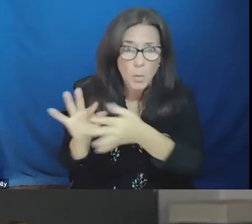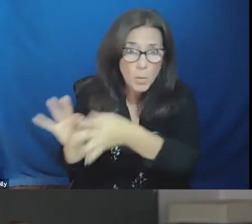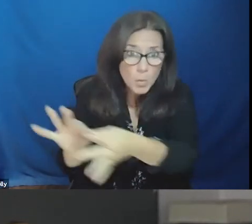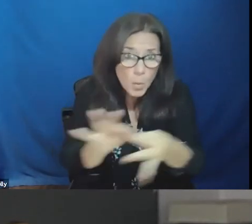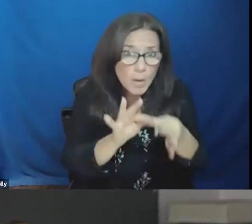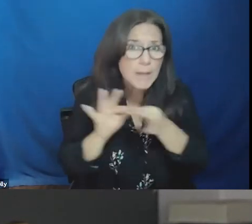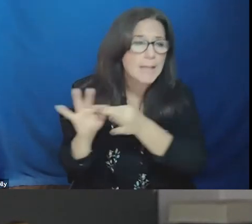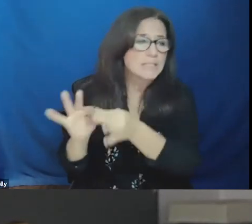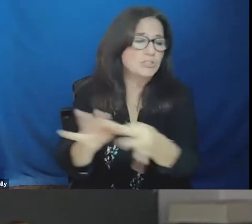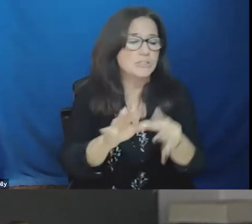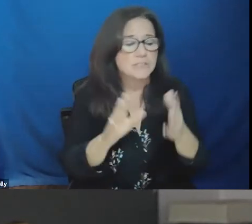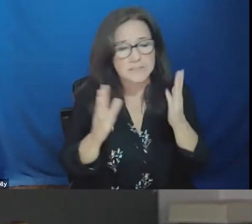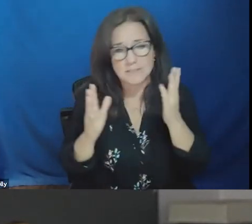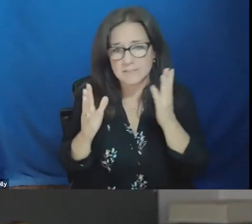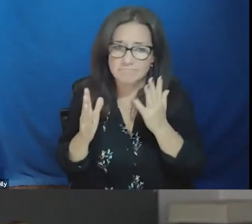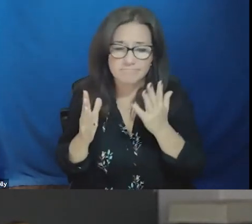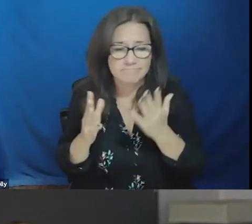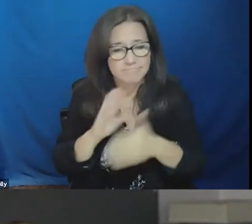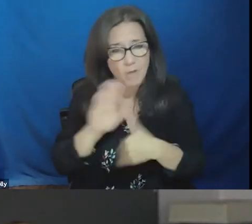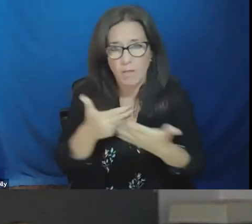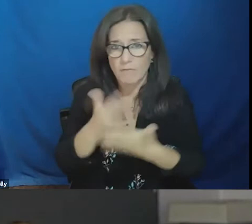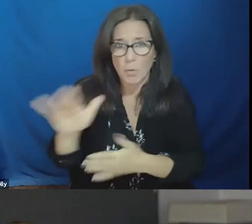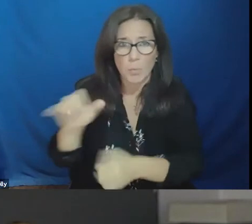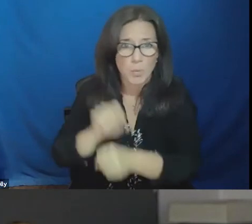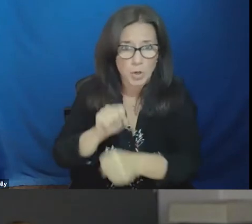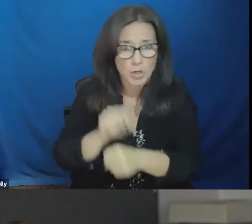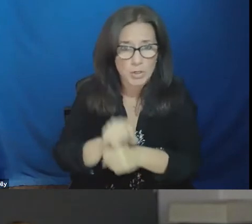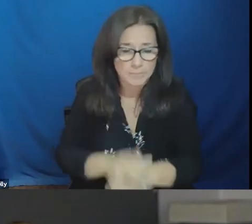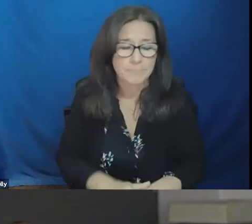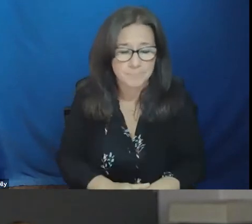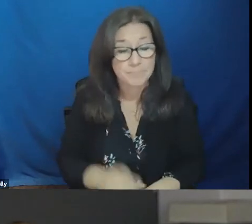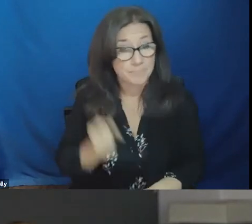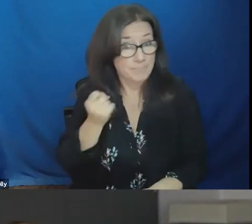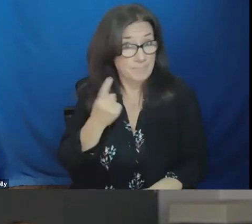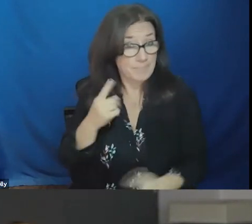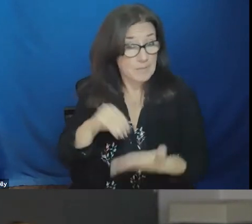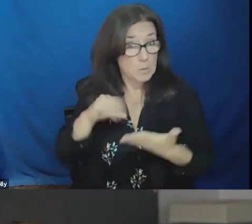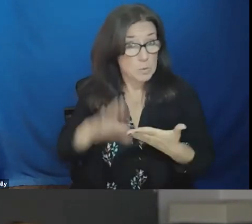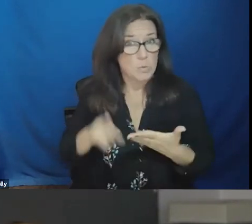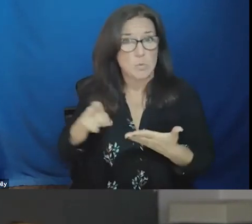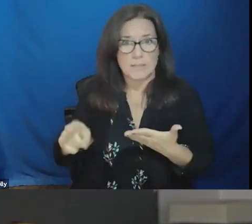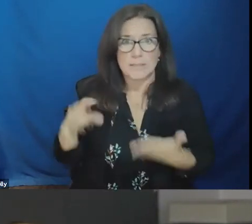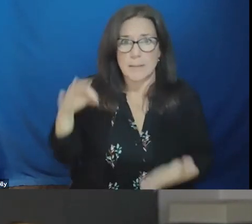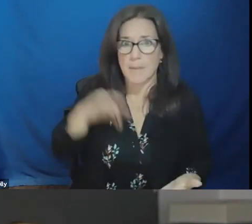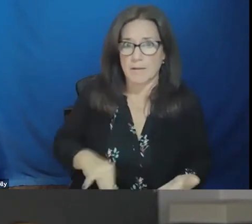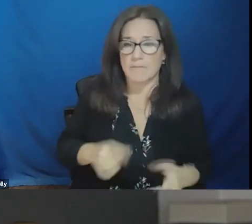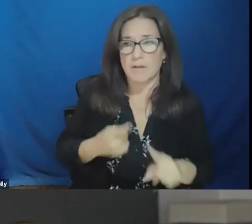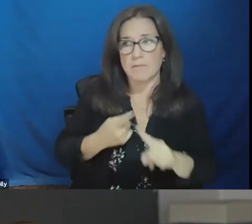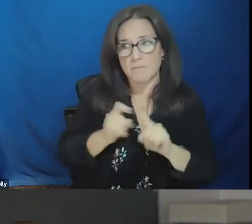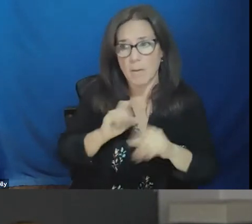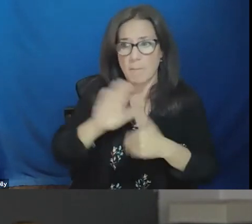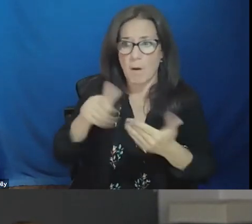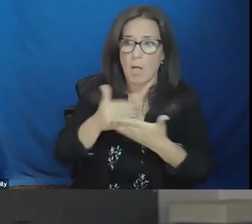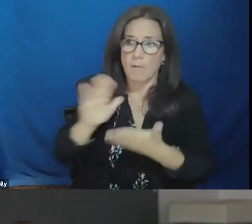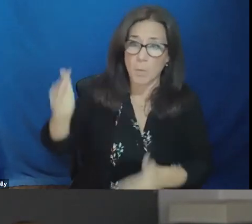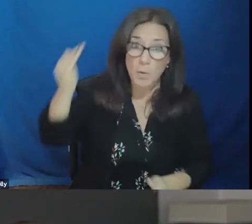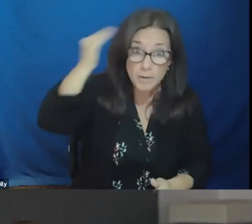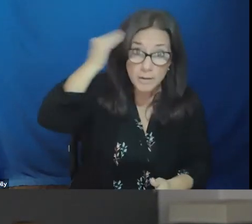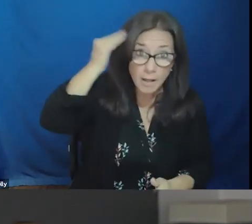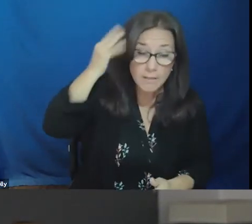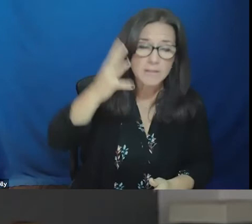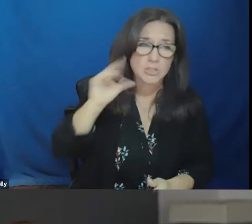And the students, of course, have benefited from all the knowledge and getting all the protocols in place. So thank you for doing